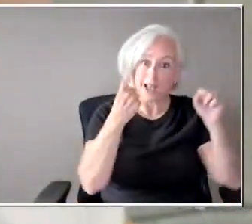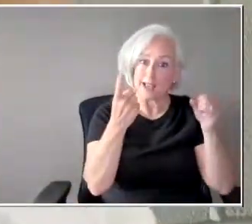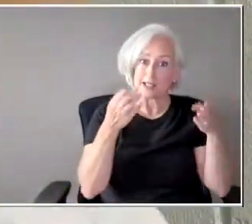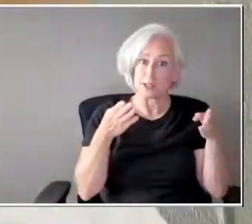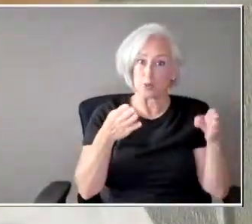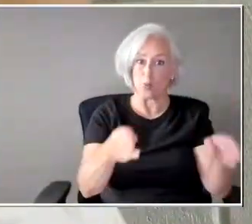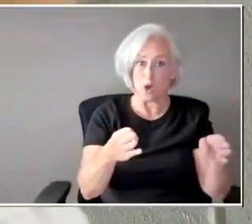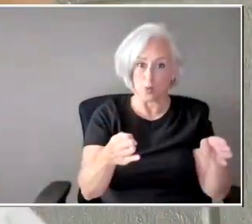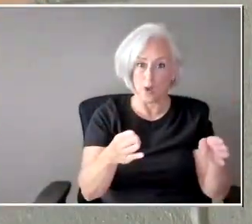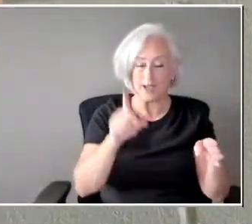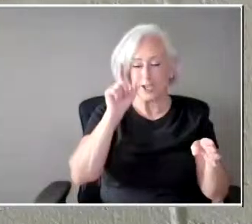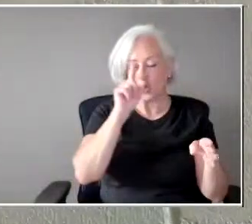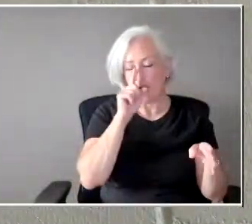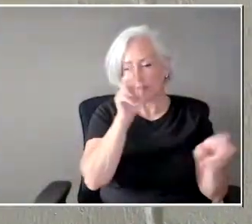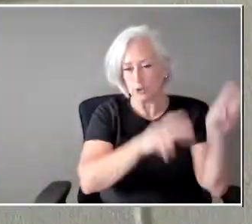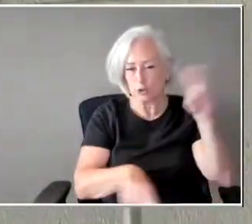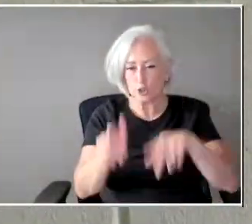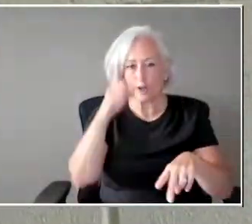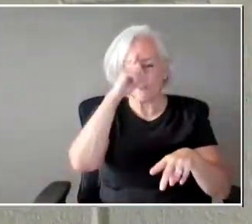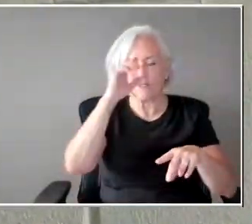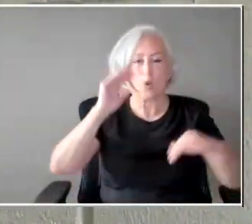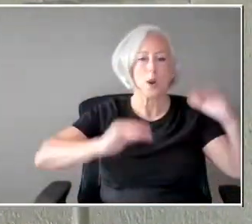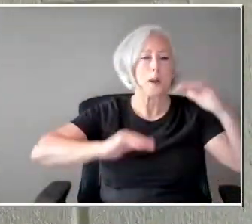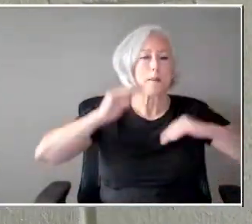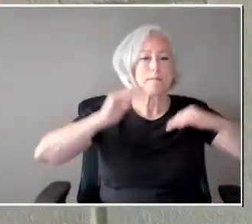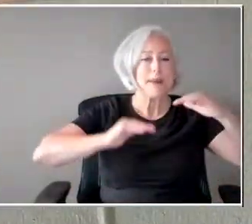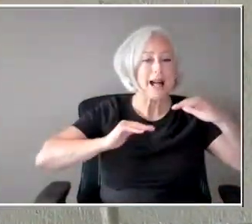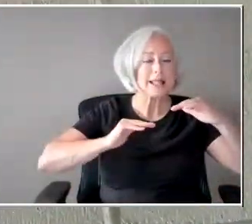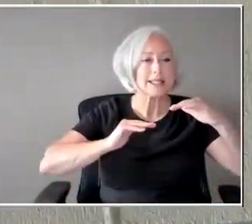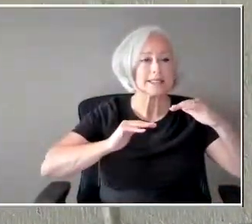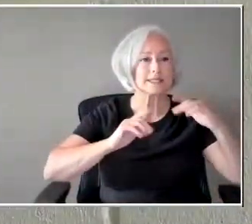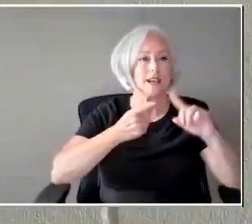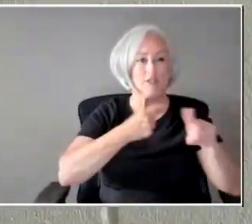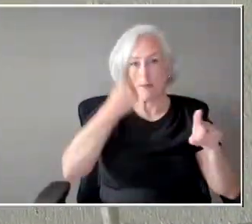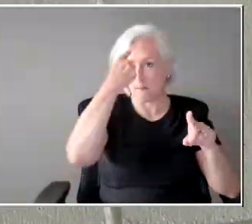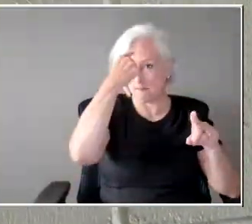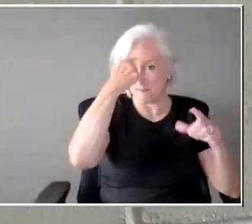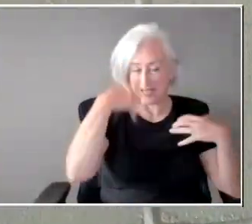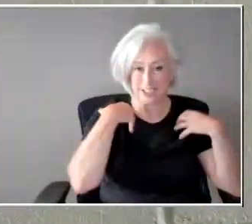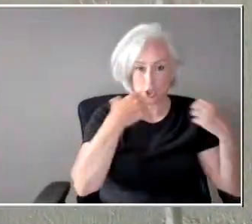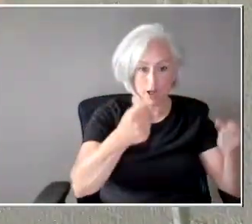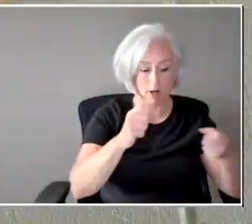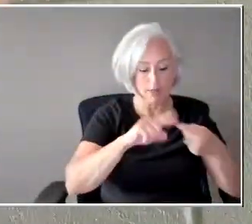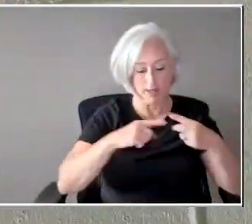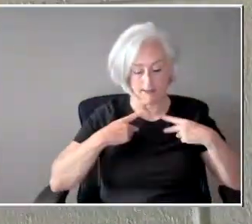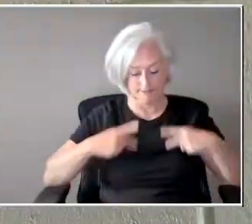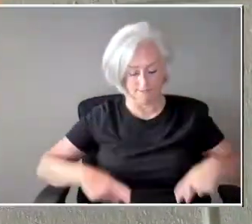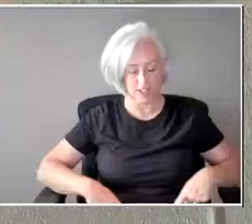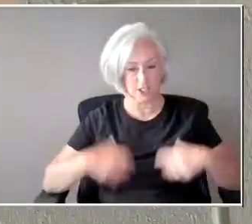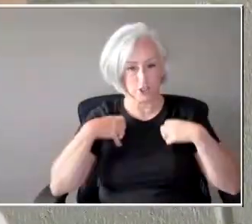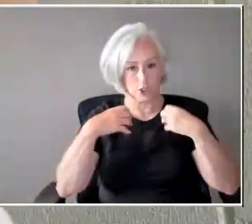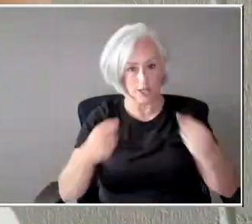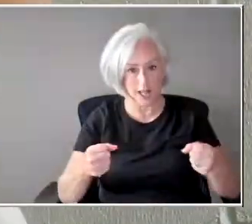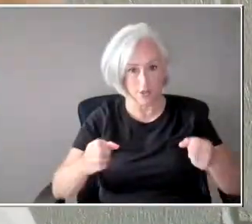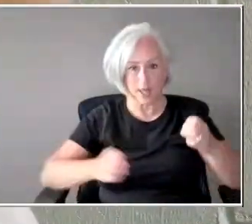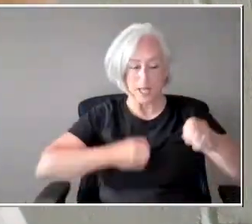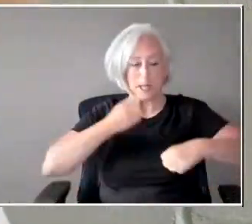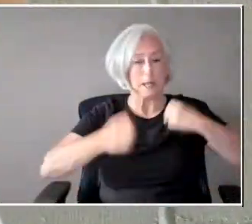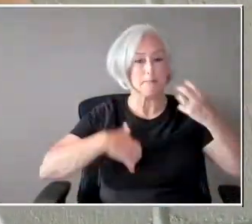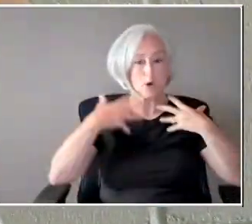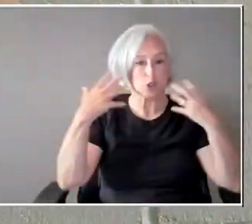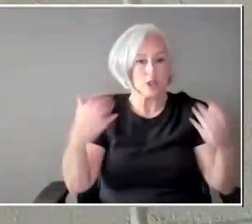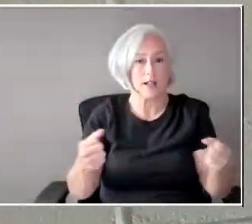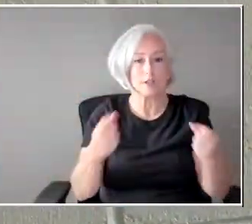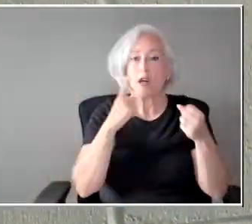for balance in your mental health, your physical health, your emotional health, and for a lot of people, it can start